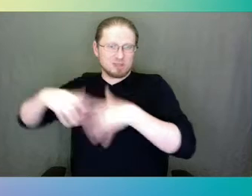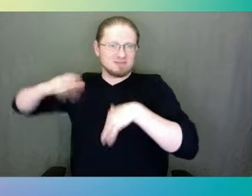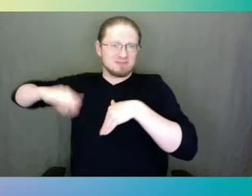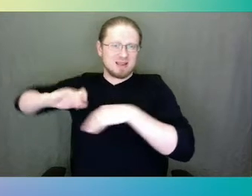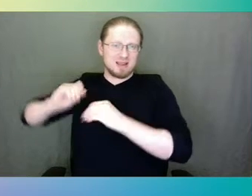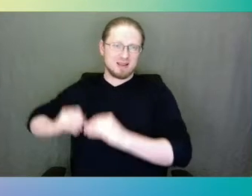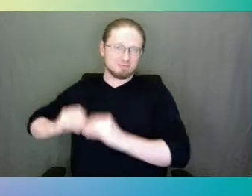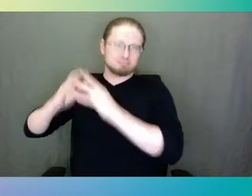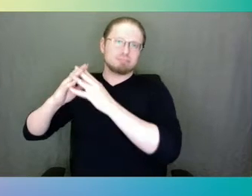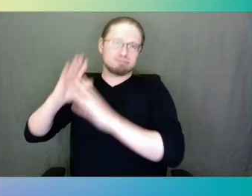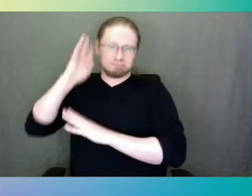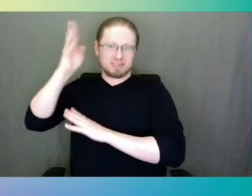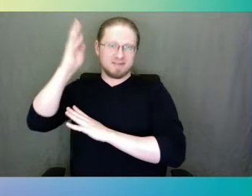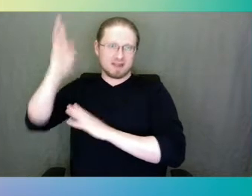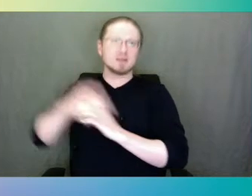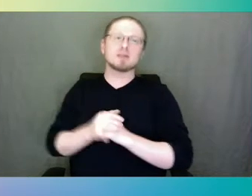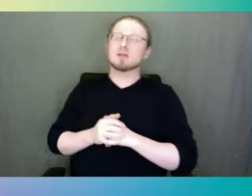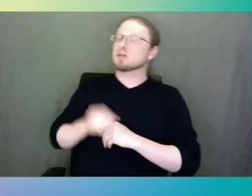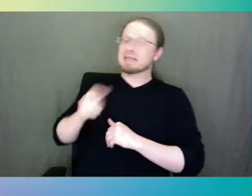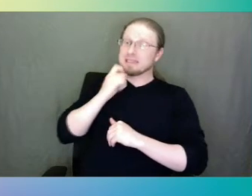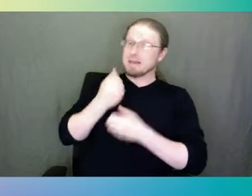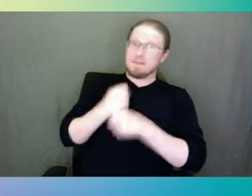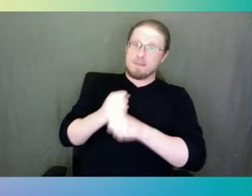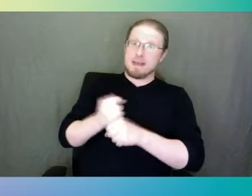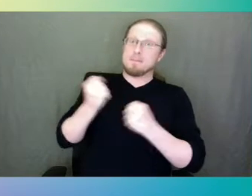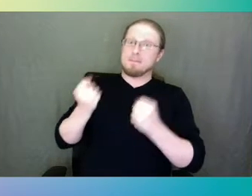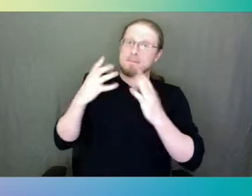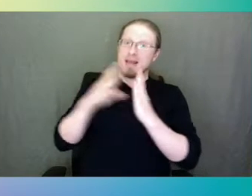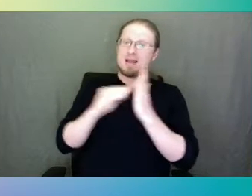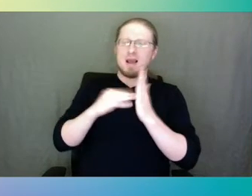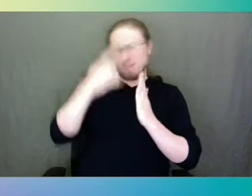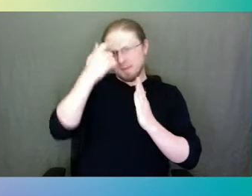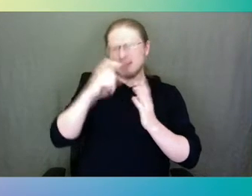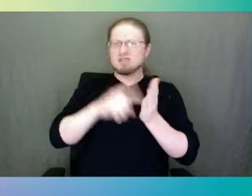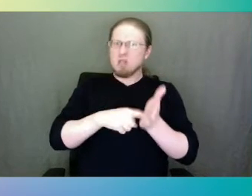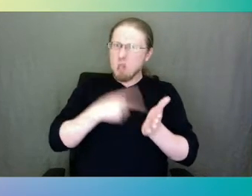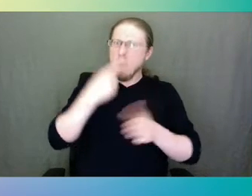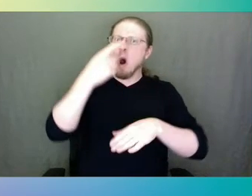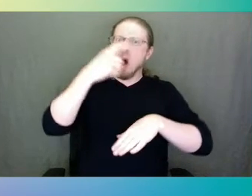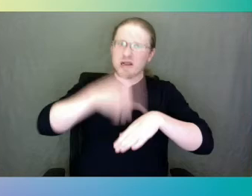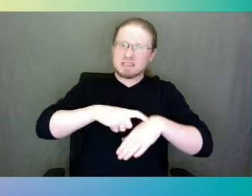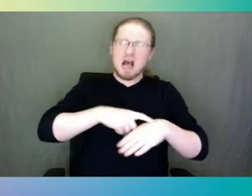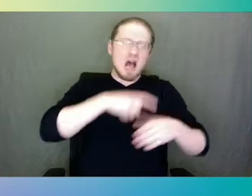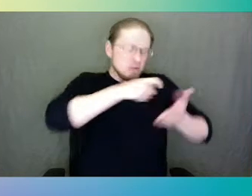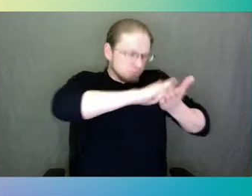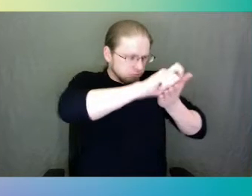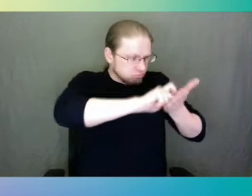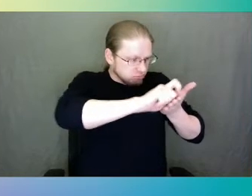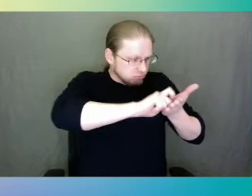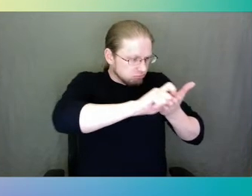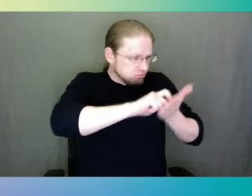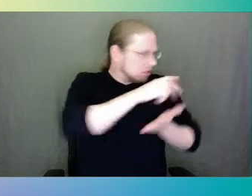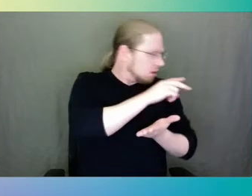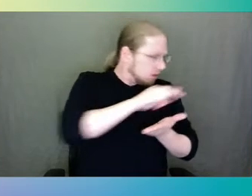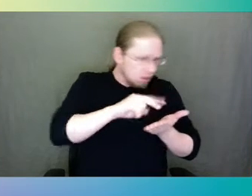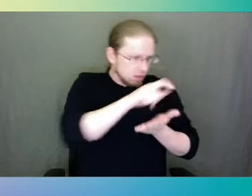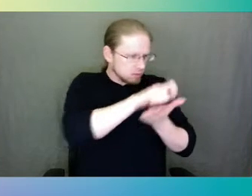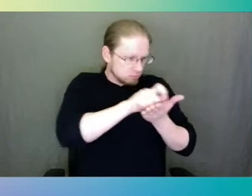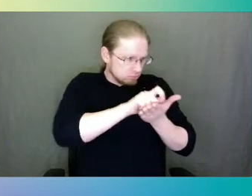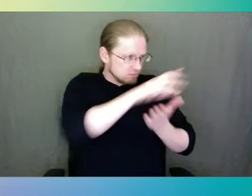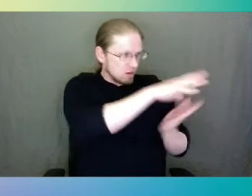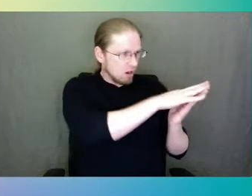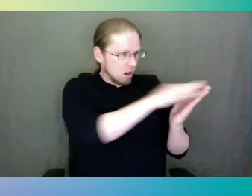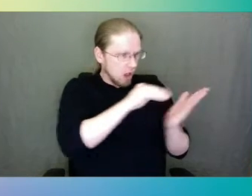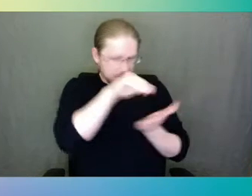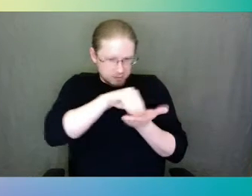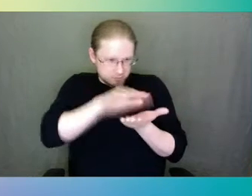he didn't make very many copies since it took a long time to write out the entire New Testament and do the translation. For malakoi, he used